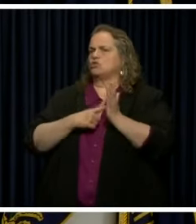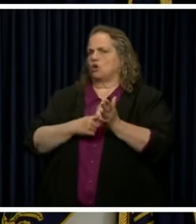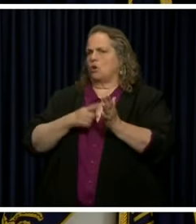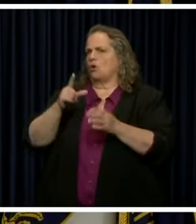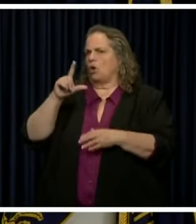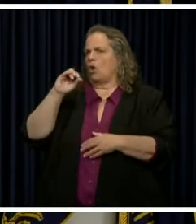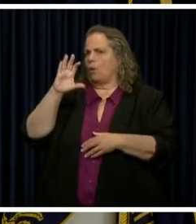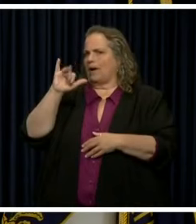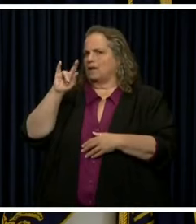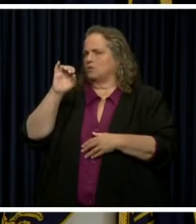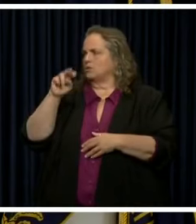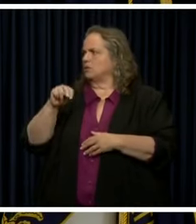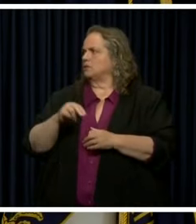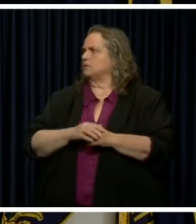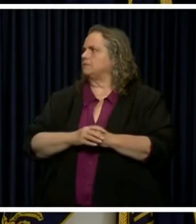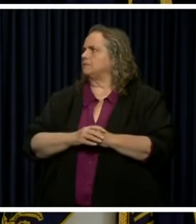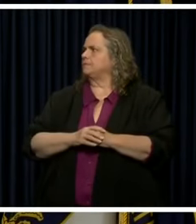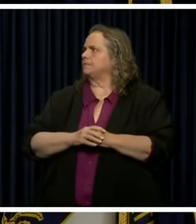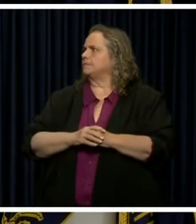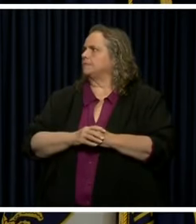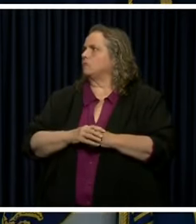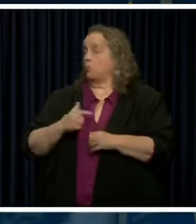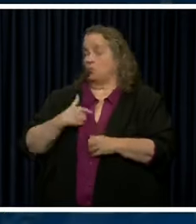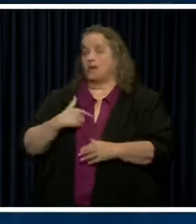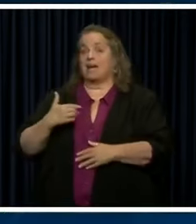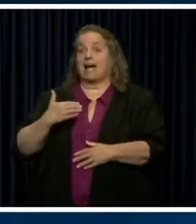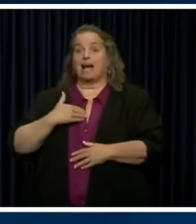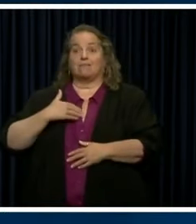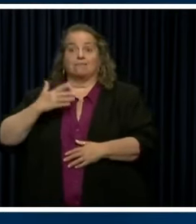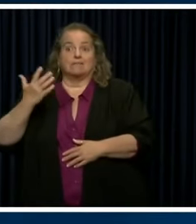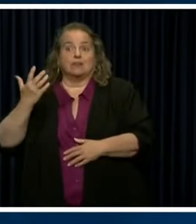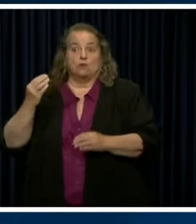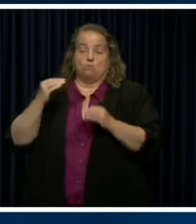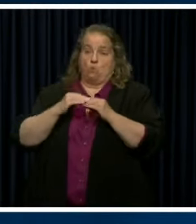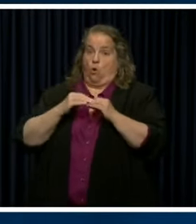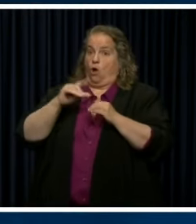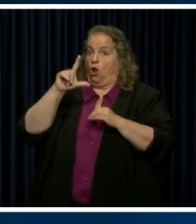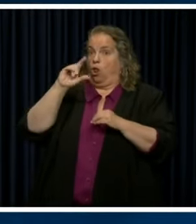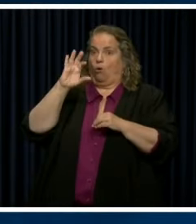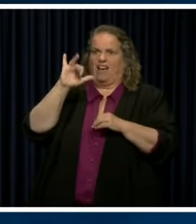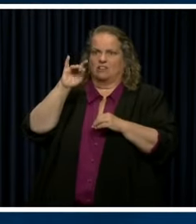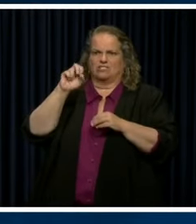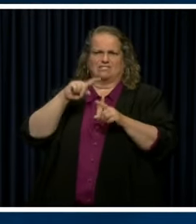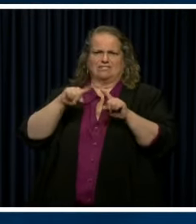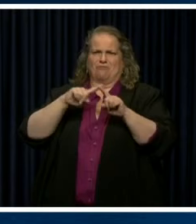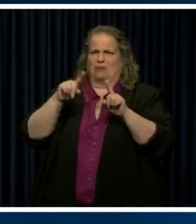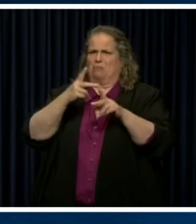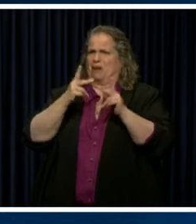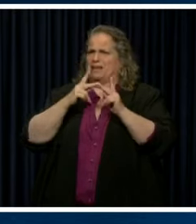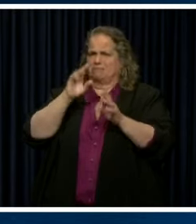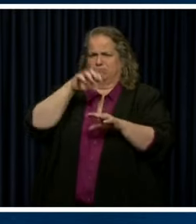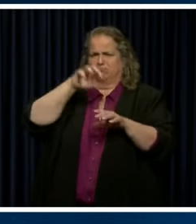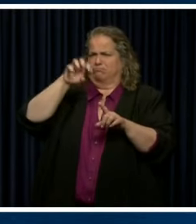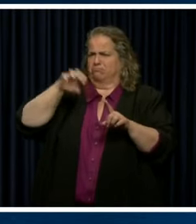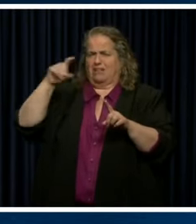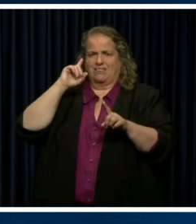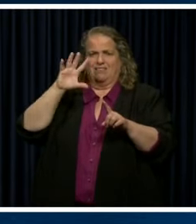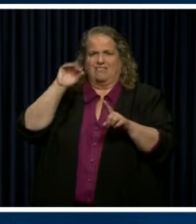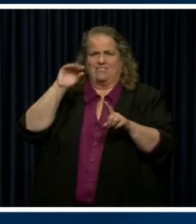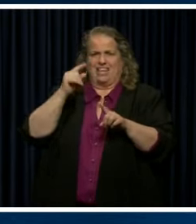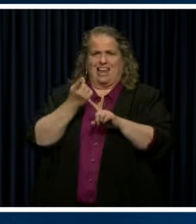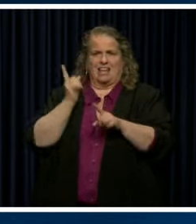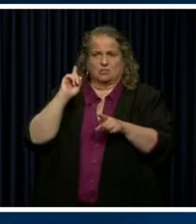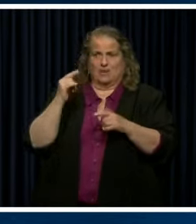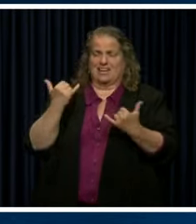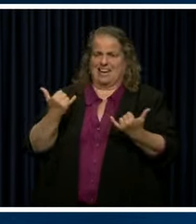up? While we have more locations than ever, I think we had 50 last week. I think we